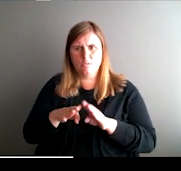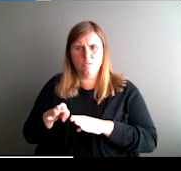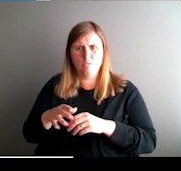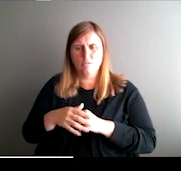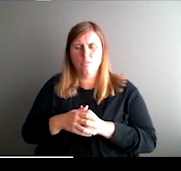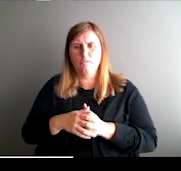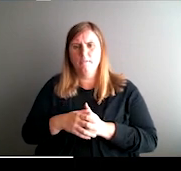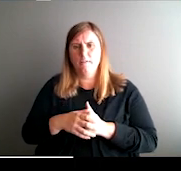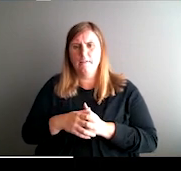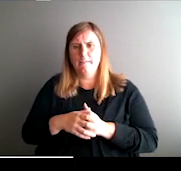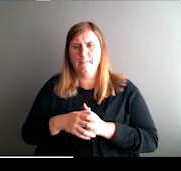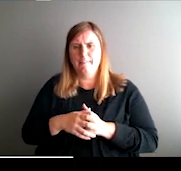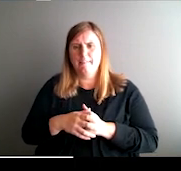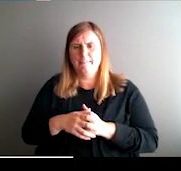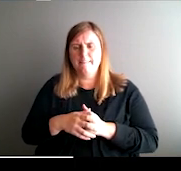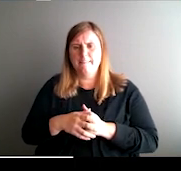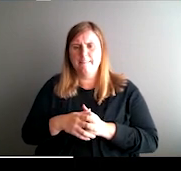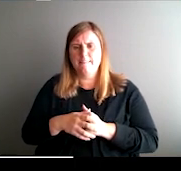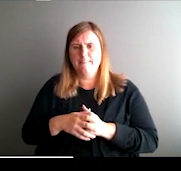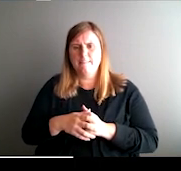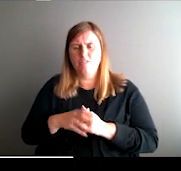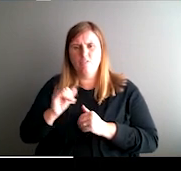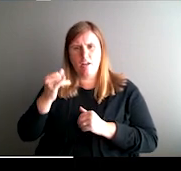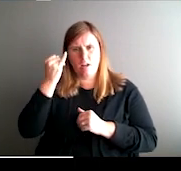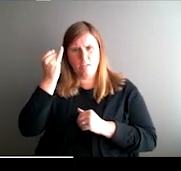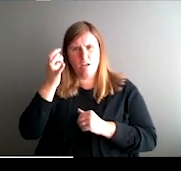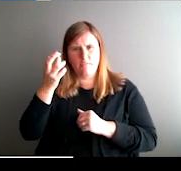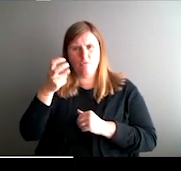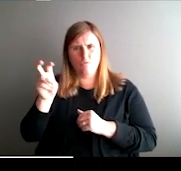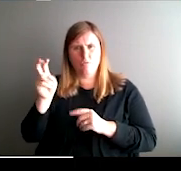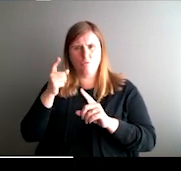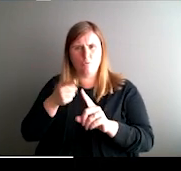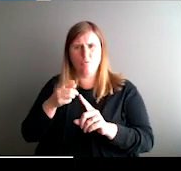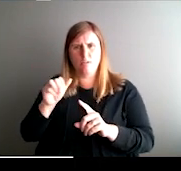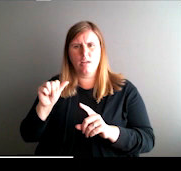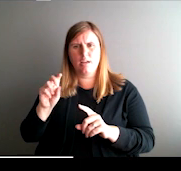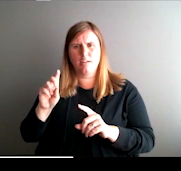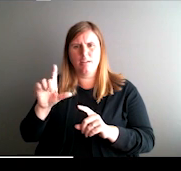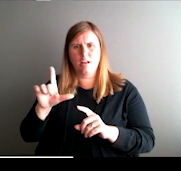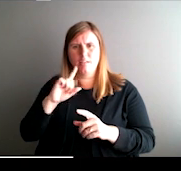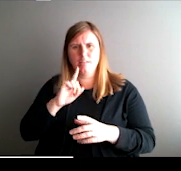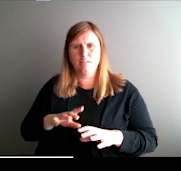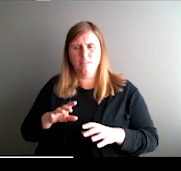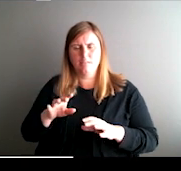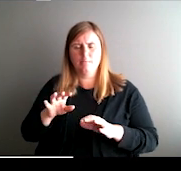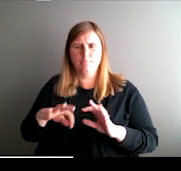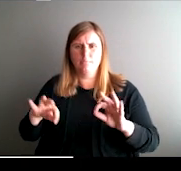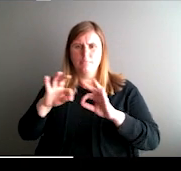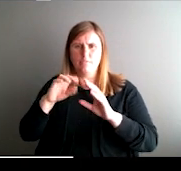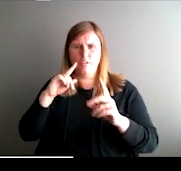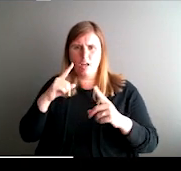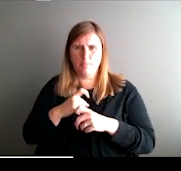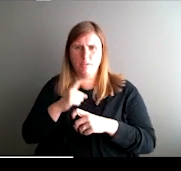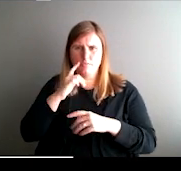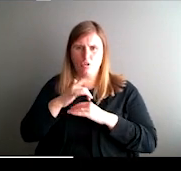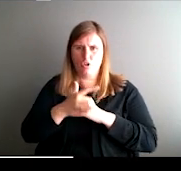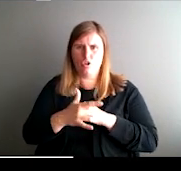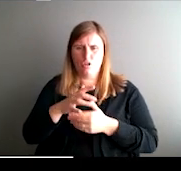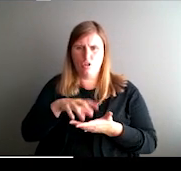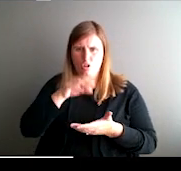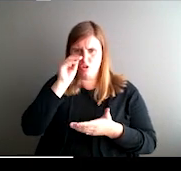with. This idea of transition goals and ADLs is particularly complex for very early